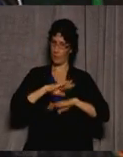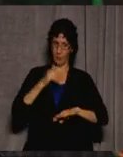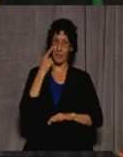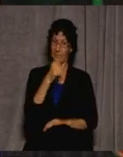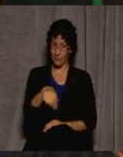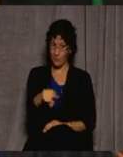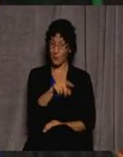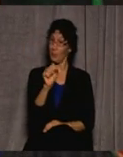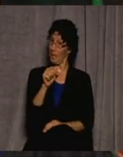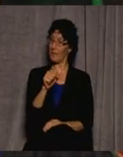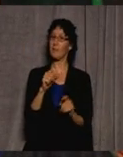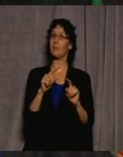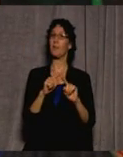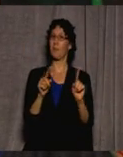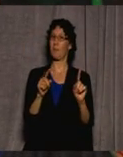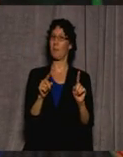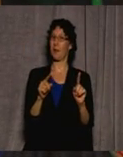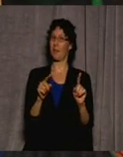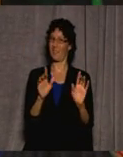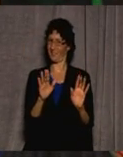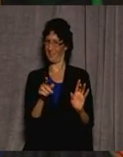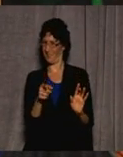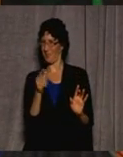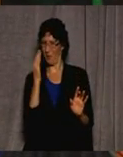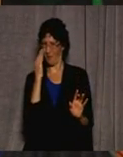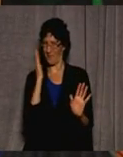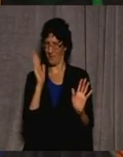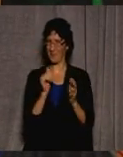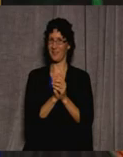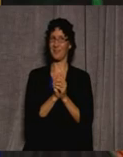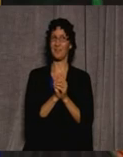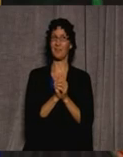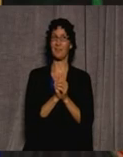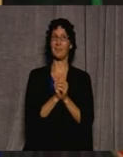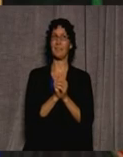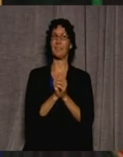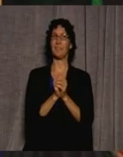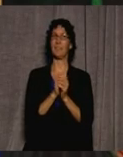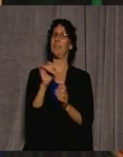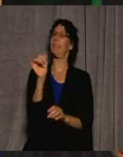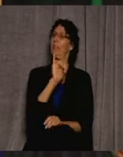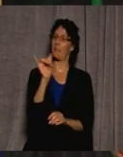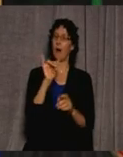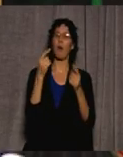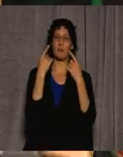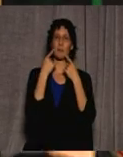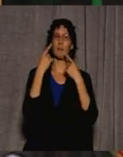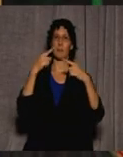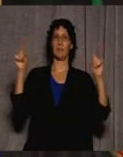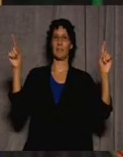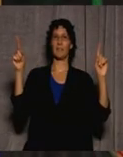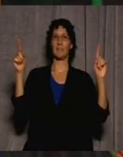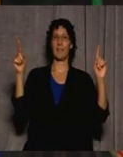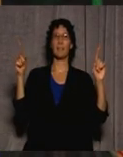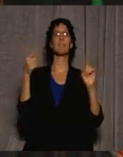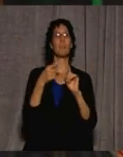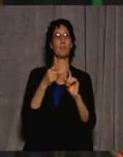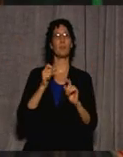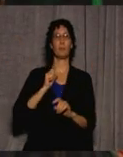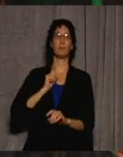you, you all know that. It is equally a success to this great